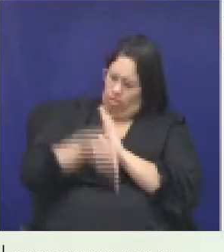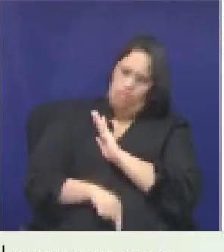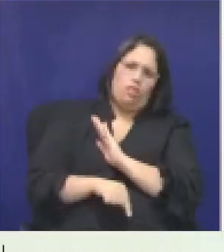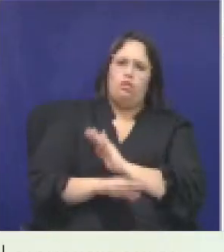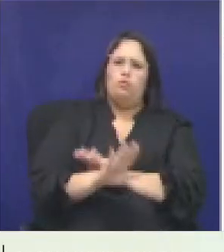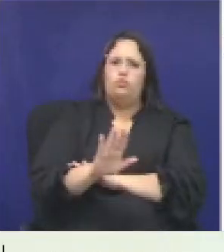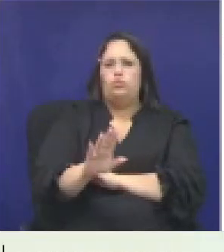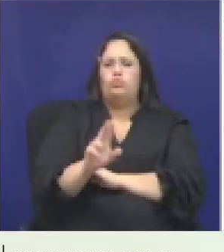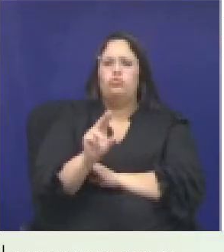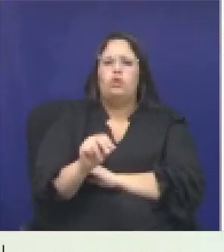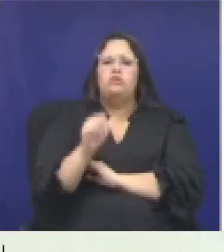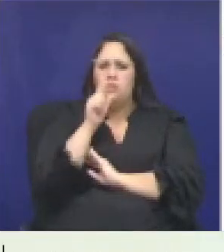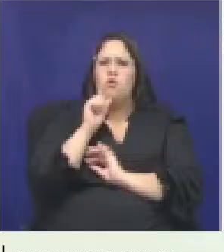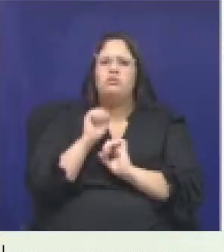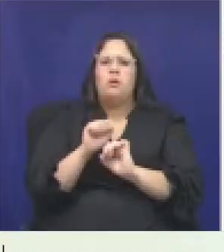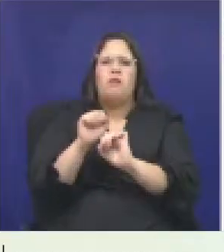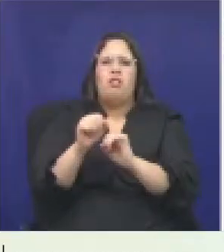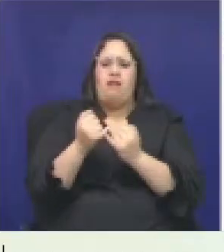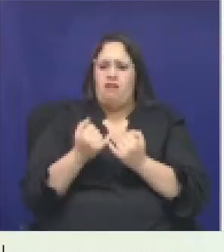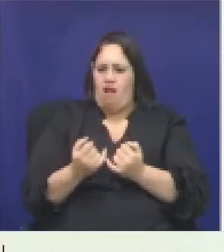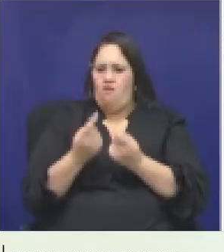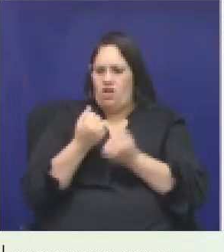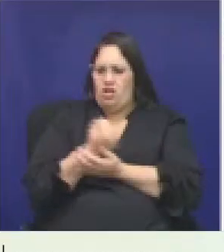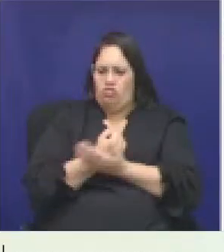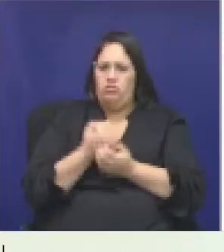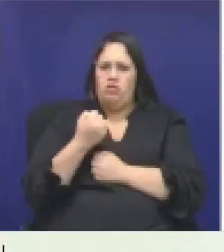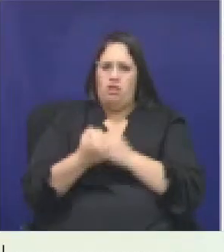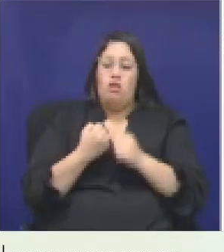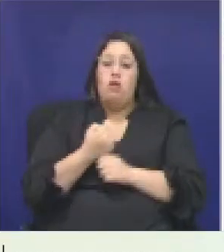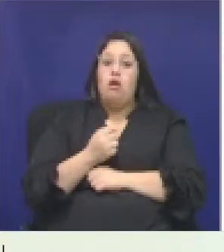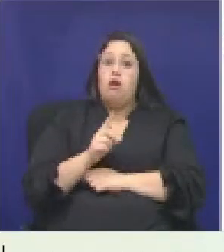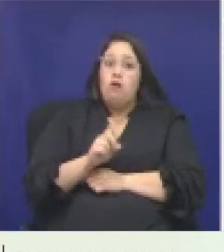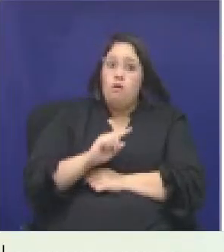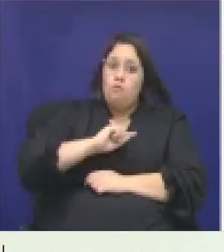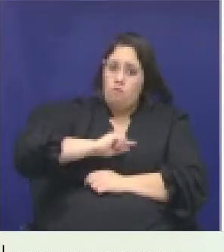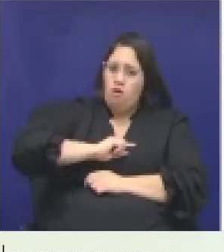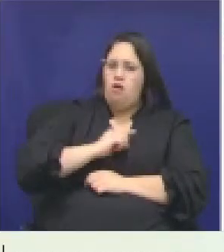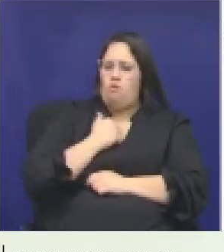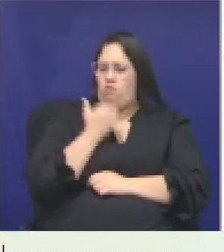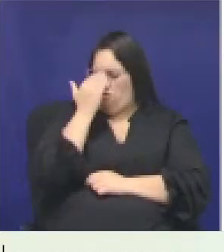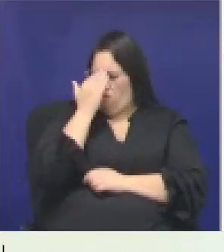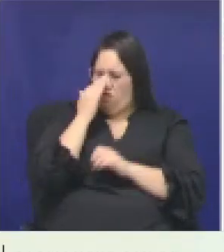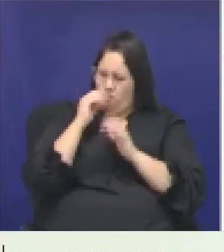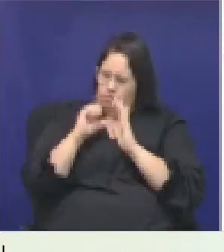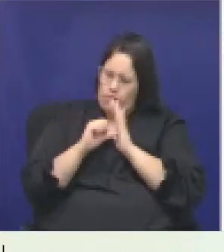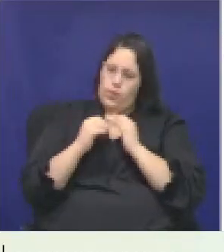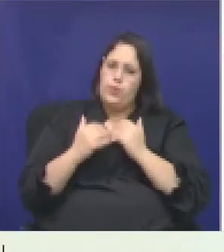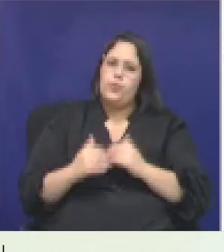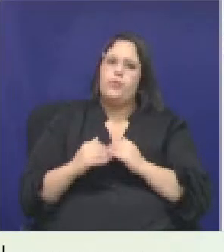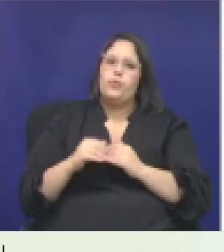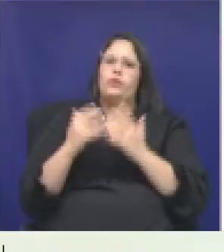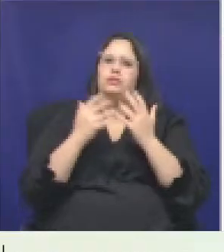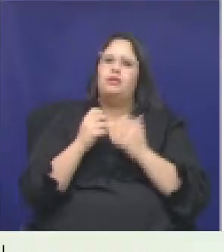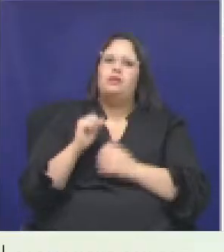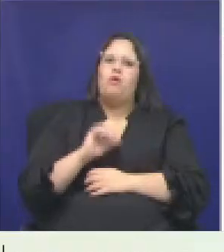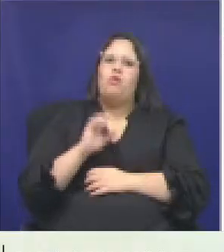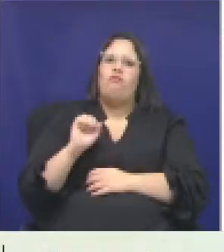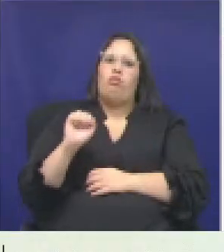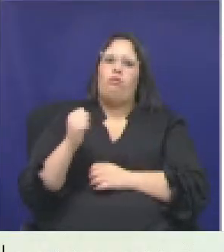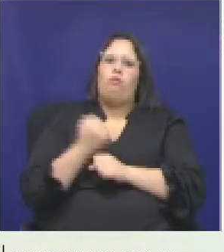is possible within this current financial year, given the importance of what Stats SA